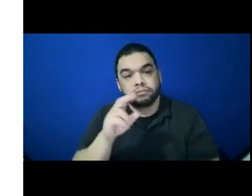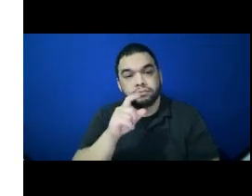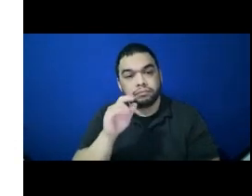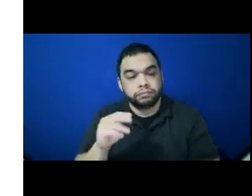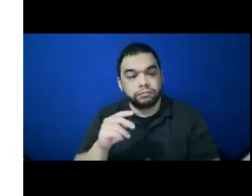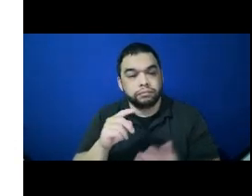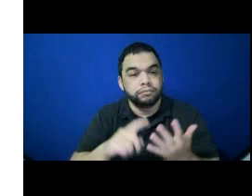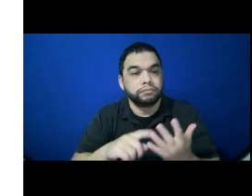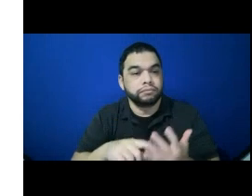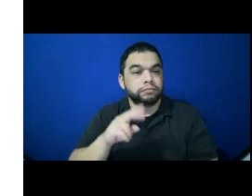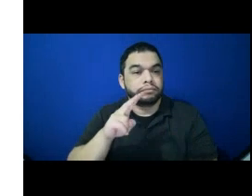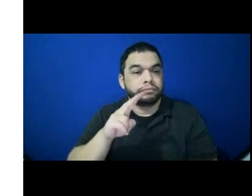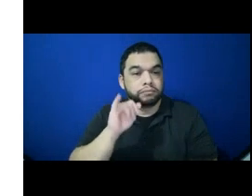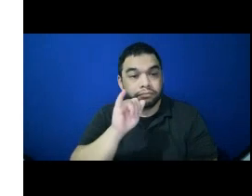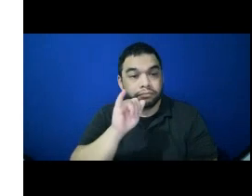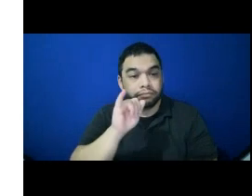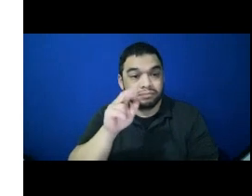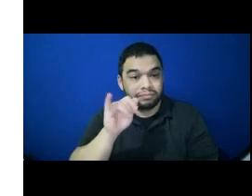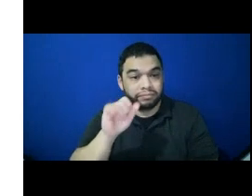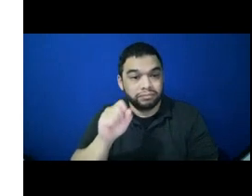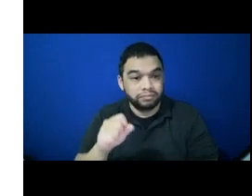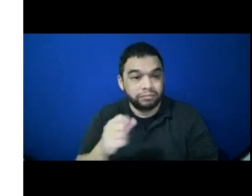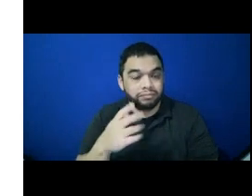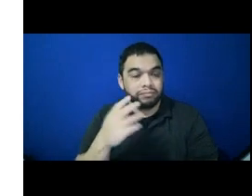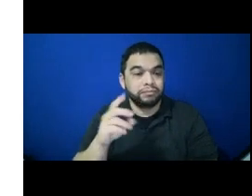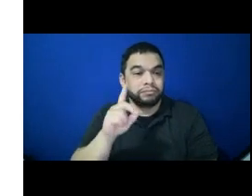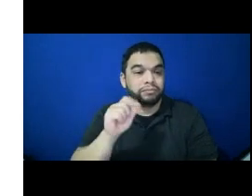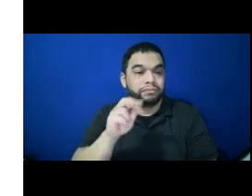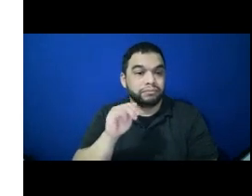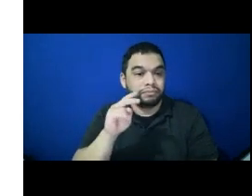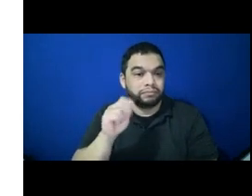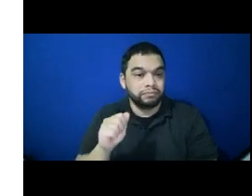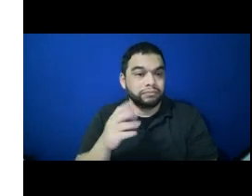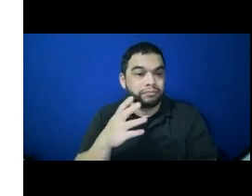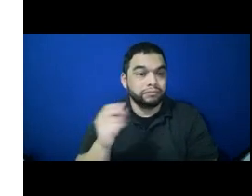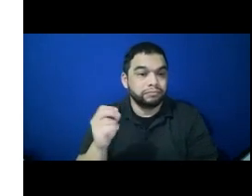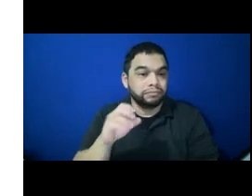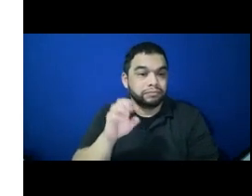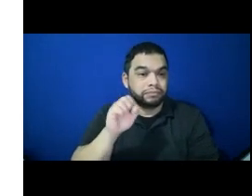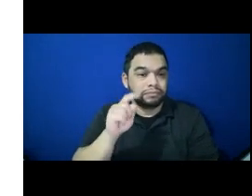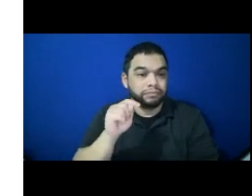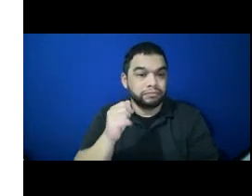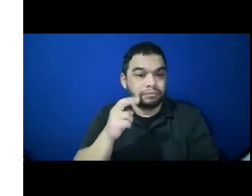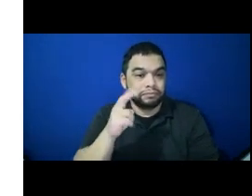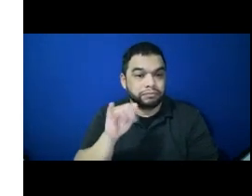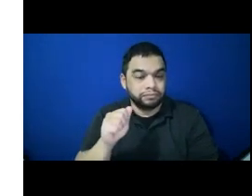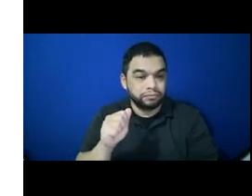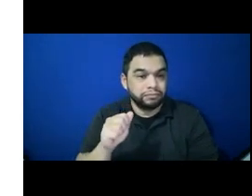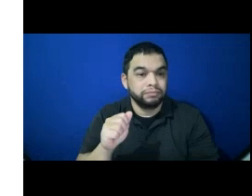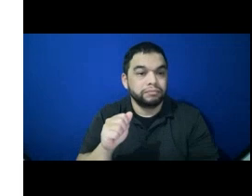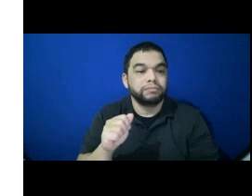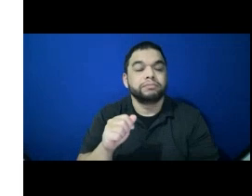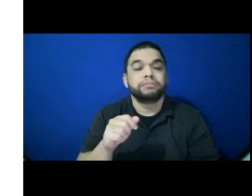Dariana Matai, and Stephanie Torres Marrero. So having that